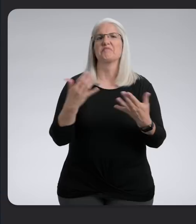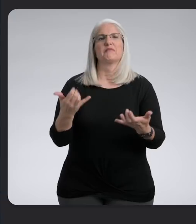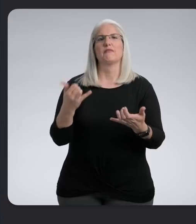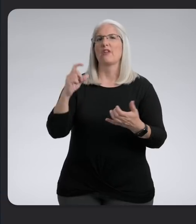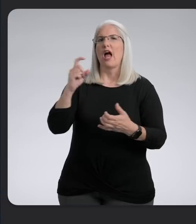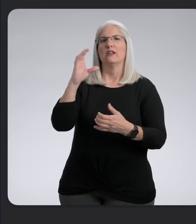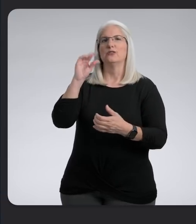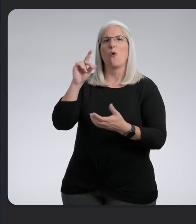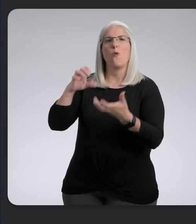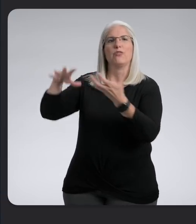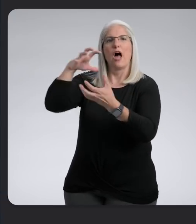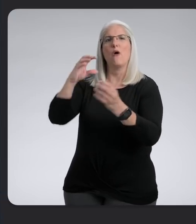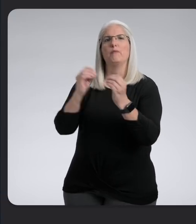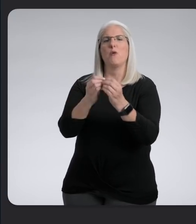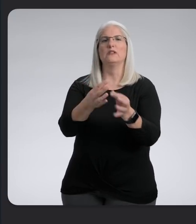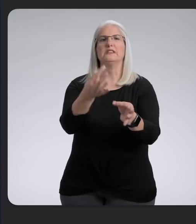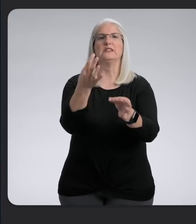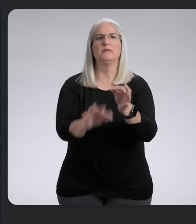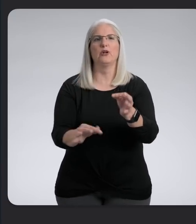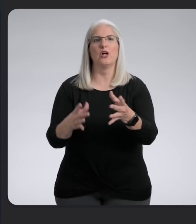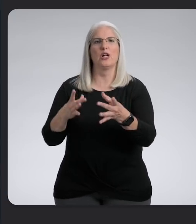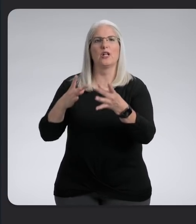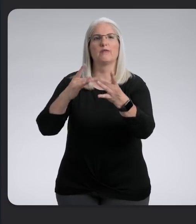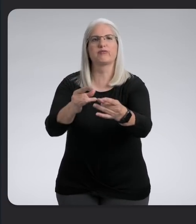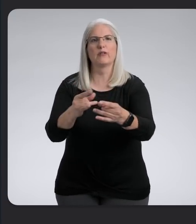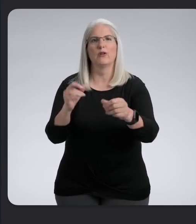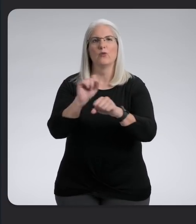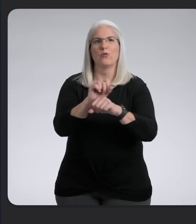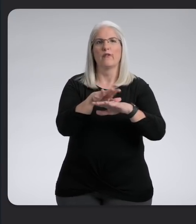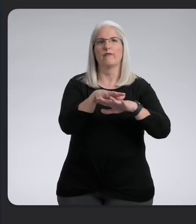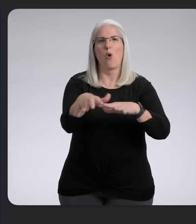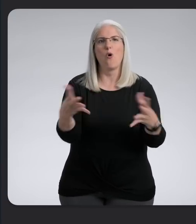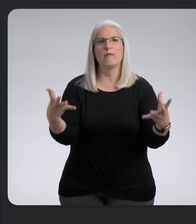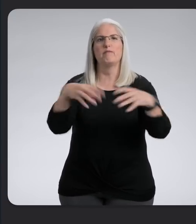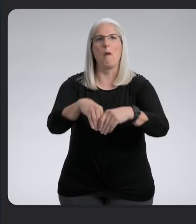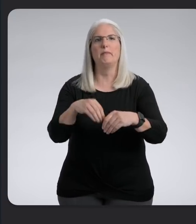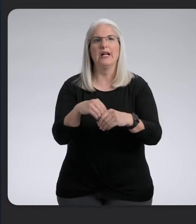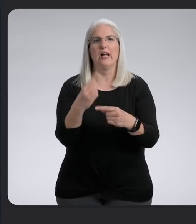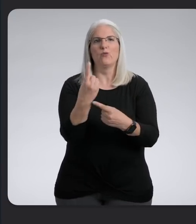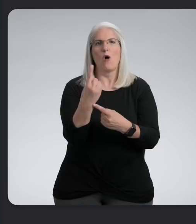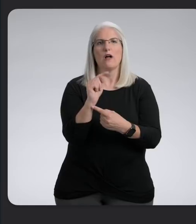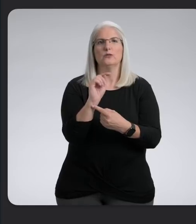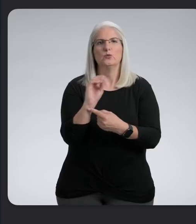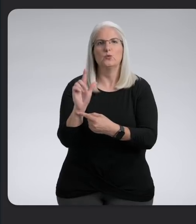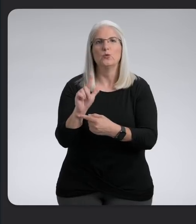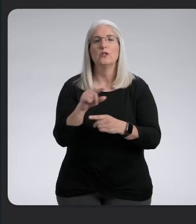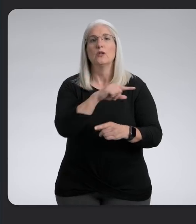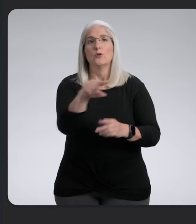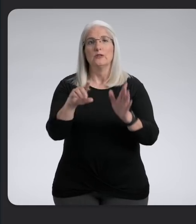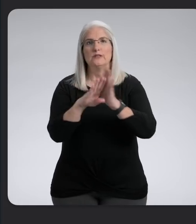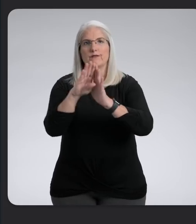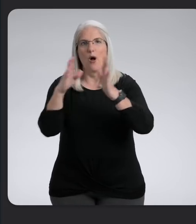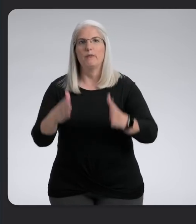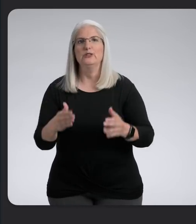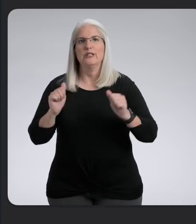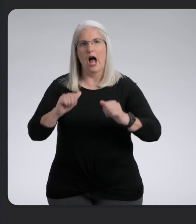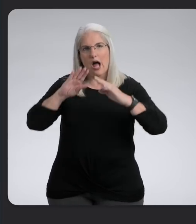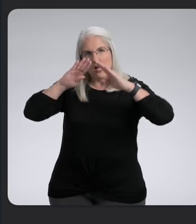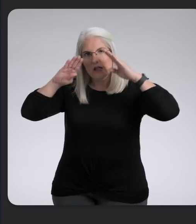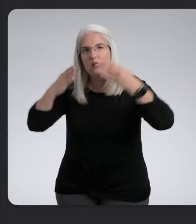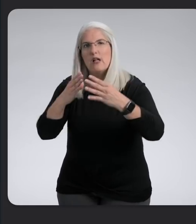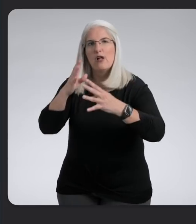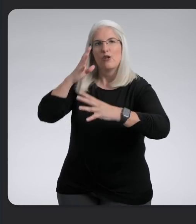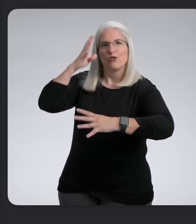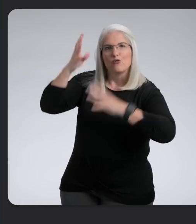by bringing everything together. So as an individual developer, you can focus your energy on being creative, and development teams